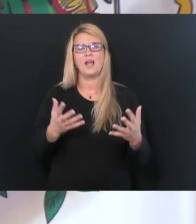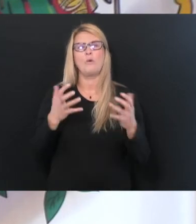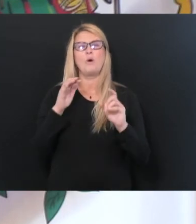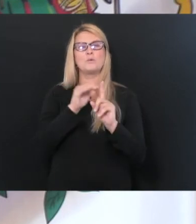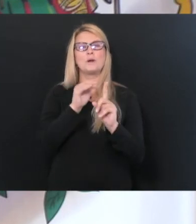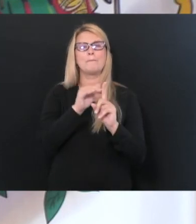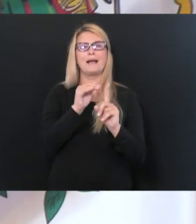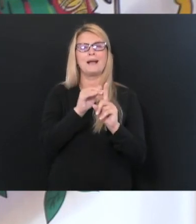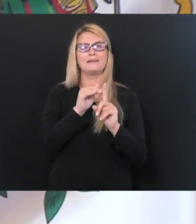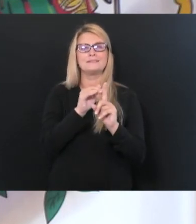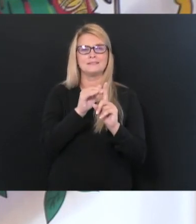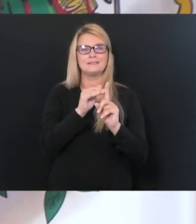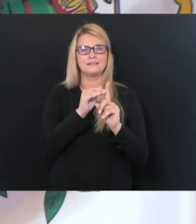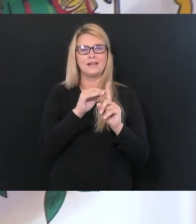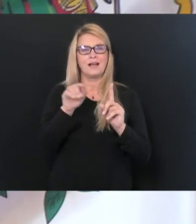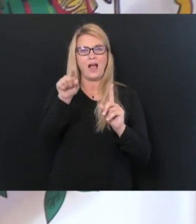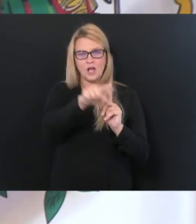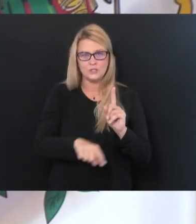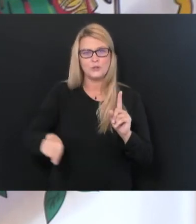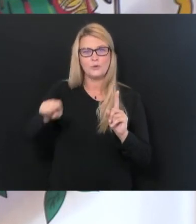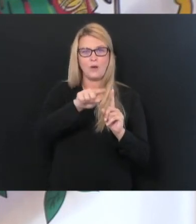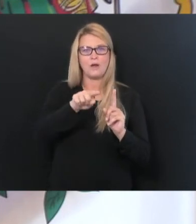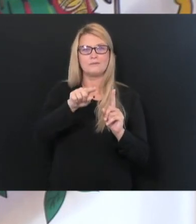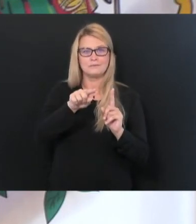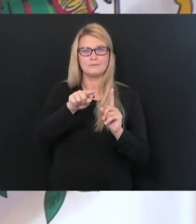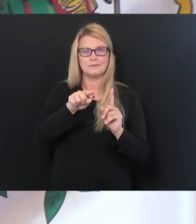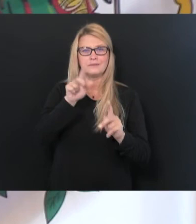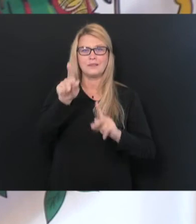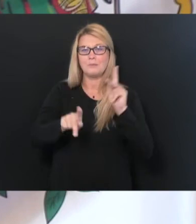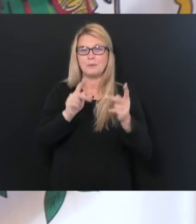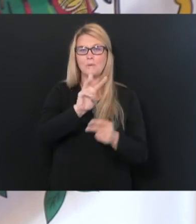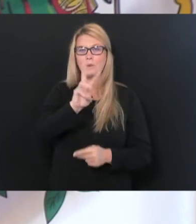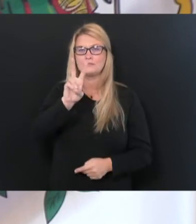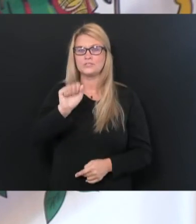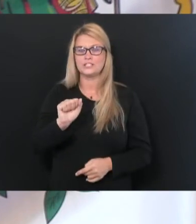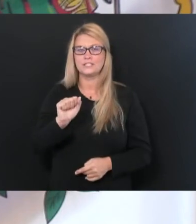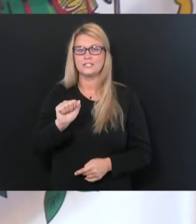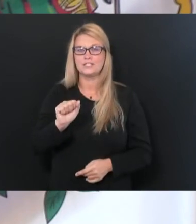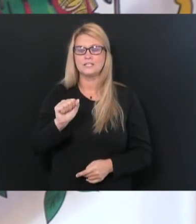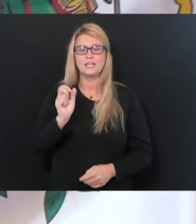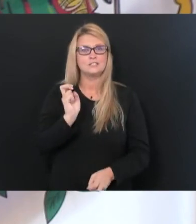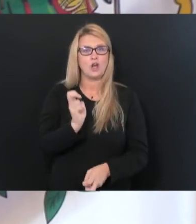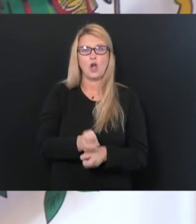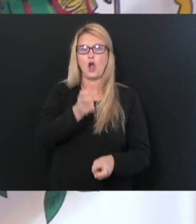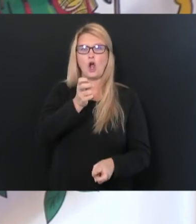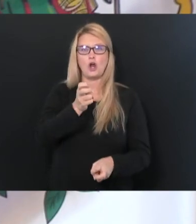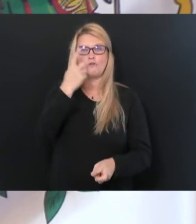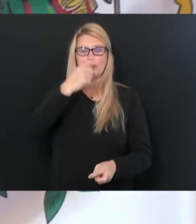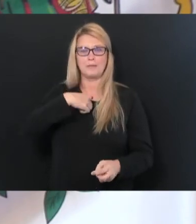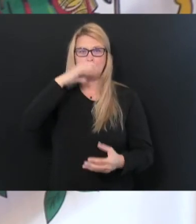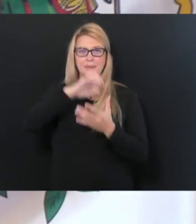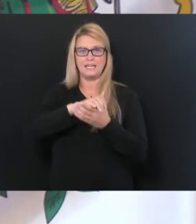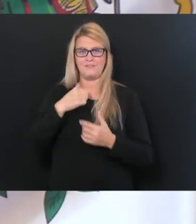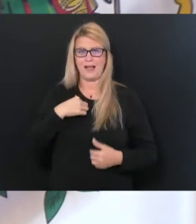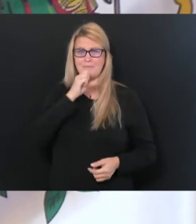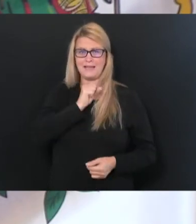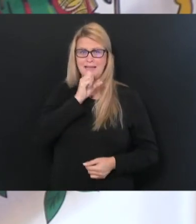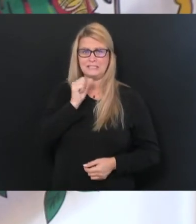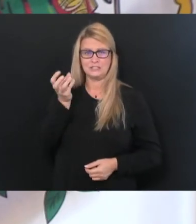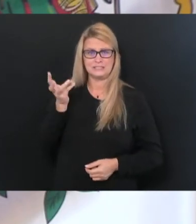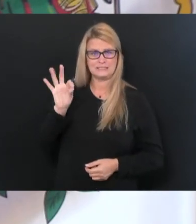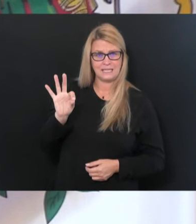again remind everybody out there, you know, it's hard for me to believe that I'm 69 years old. Hard